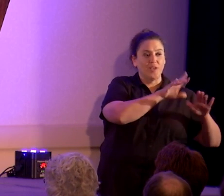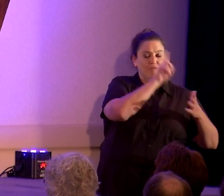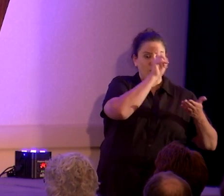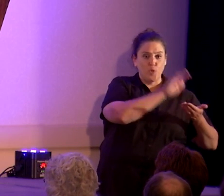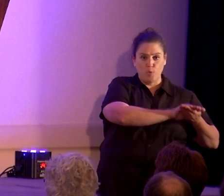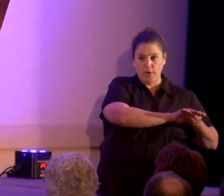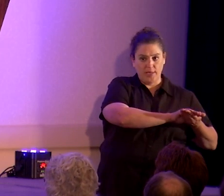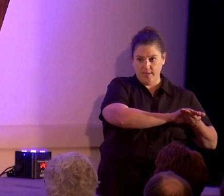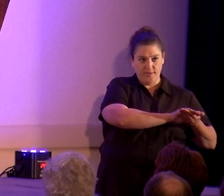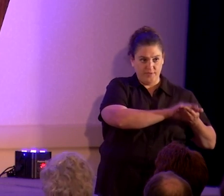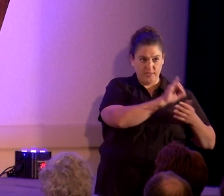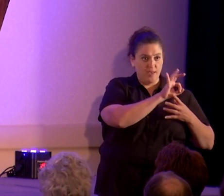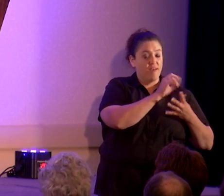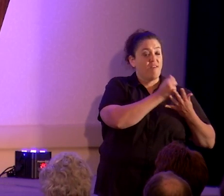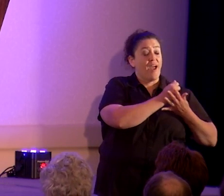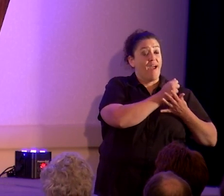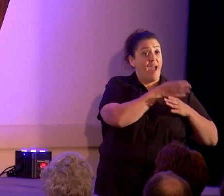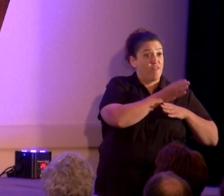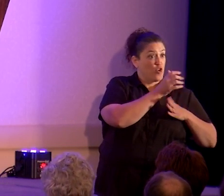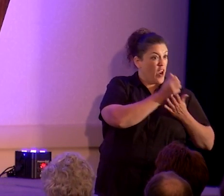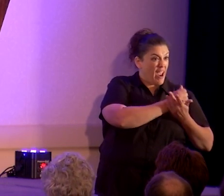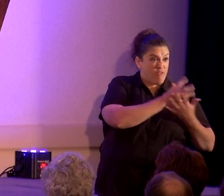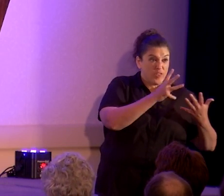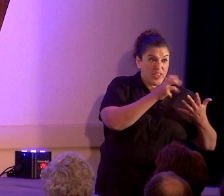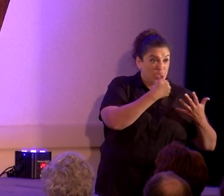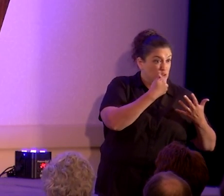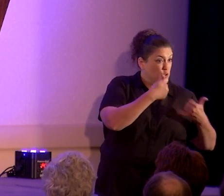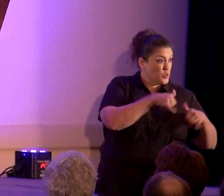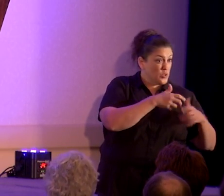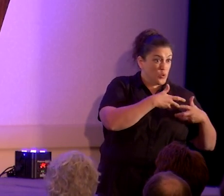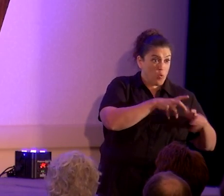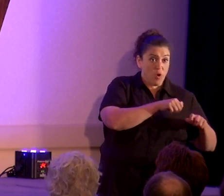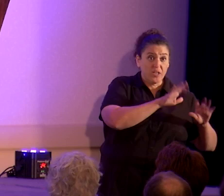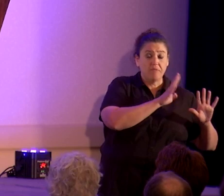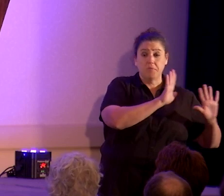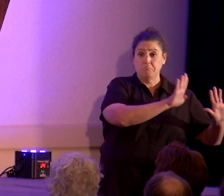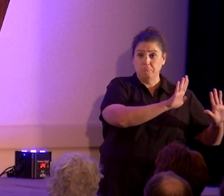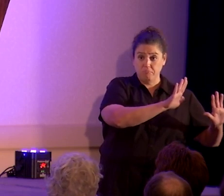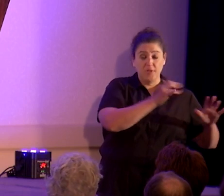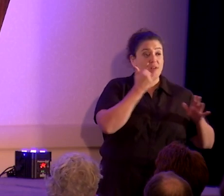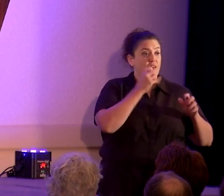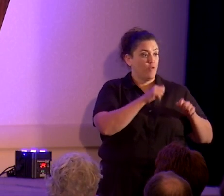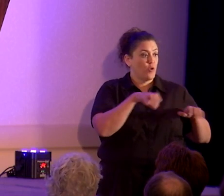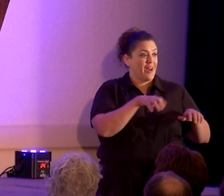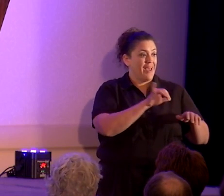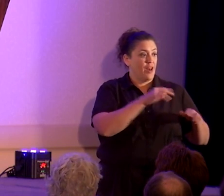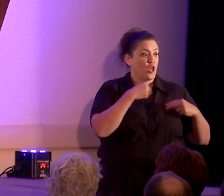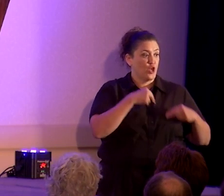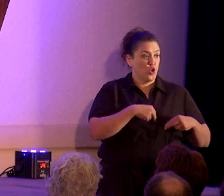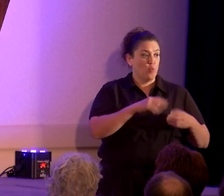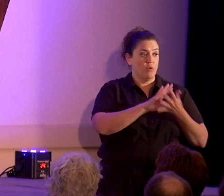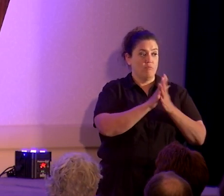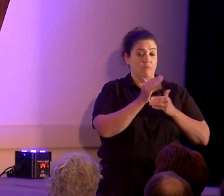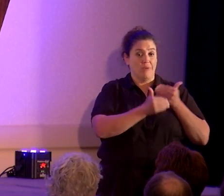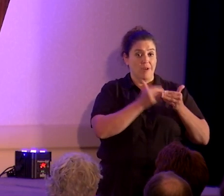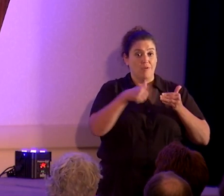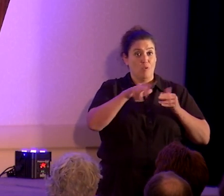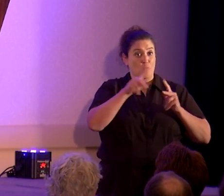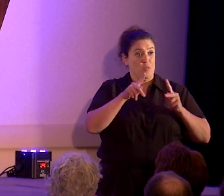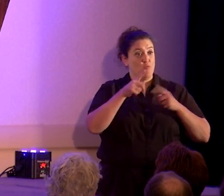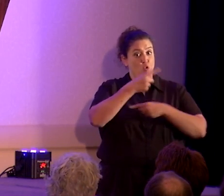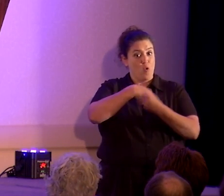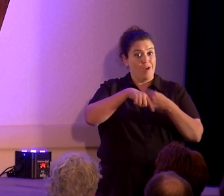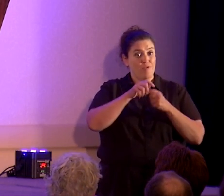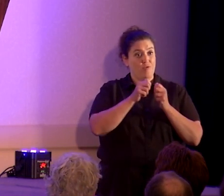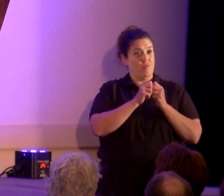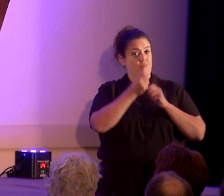if, after everything else, you still don't do it. As long as you can act like a human being and treat those around you with empathy